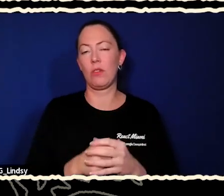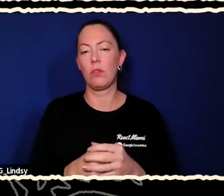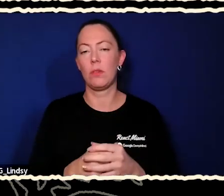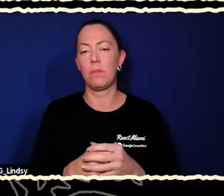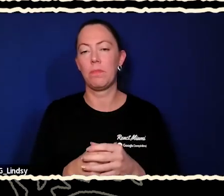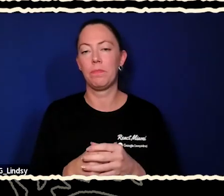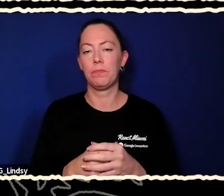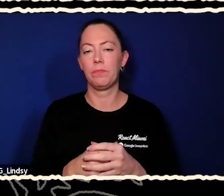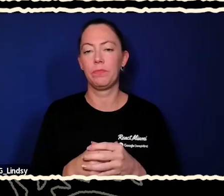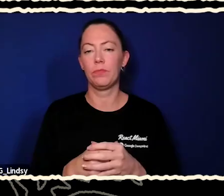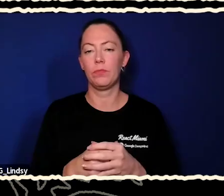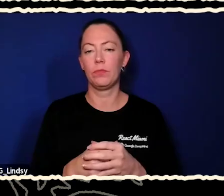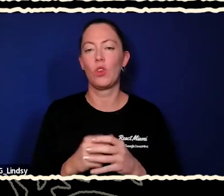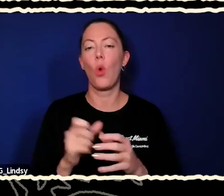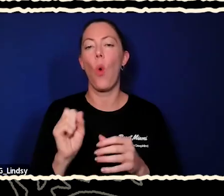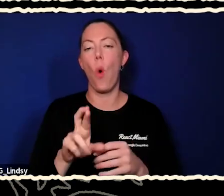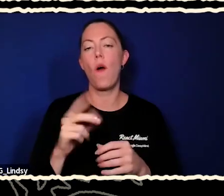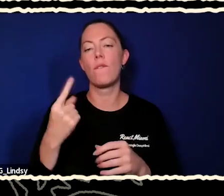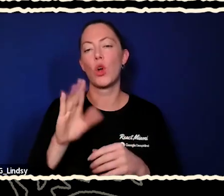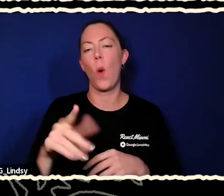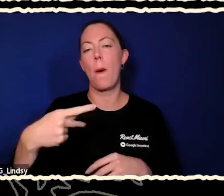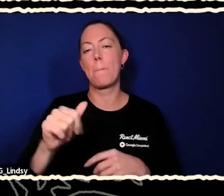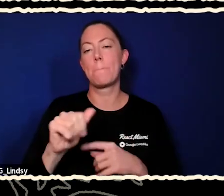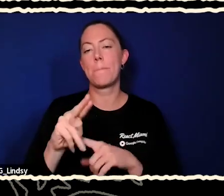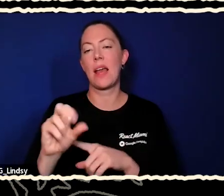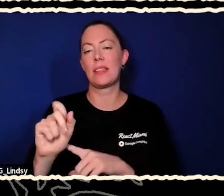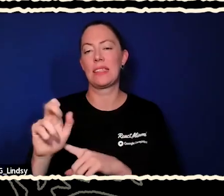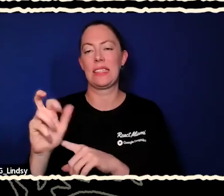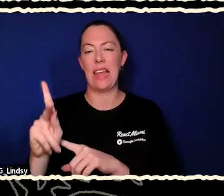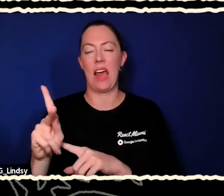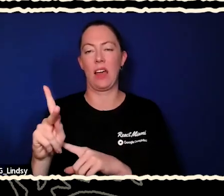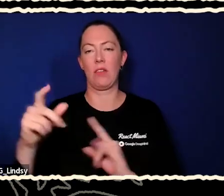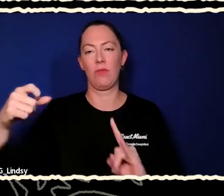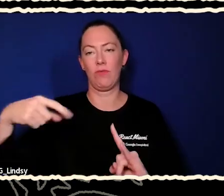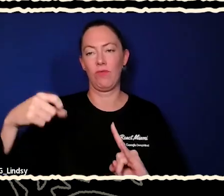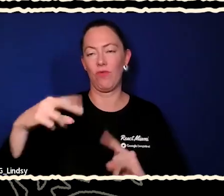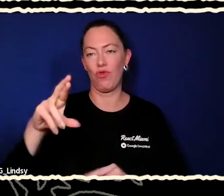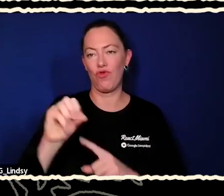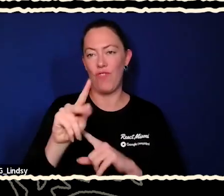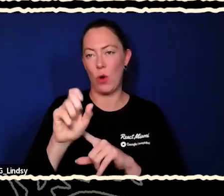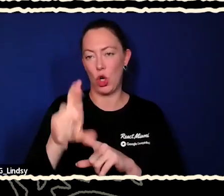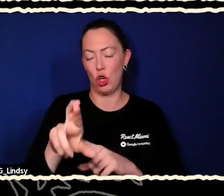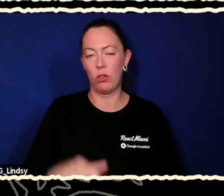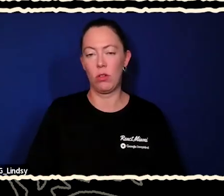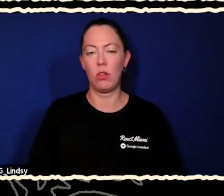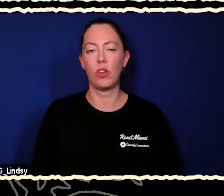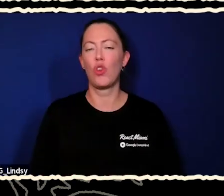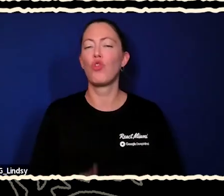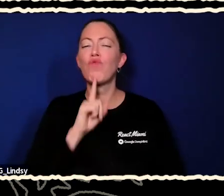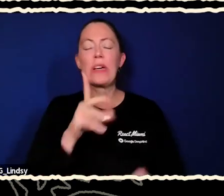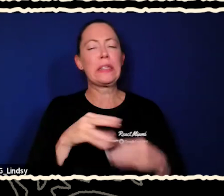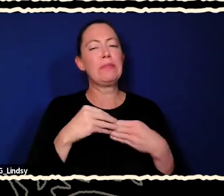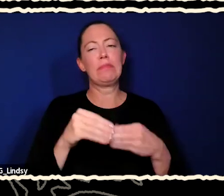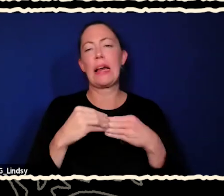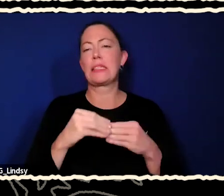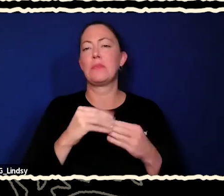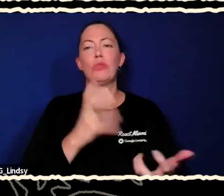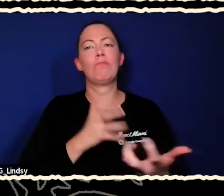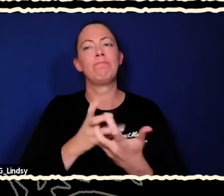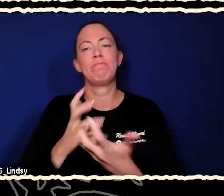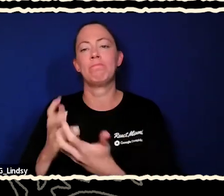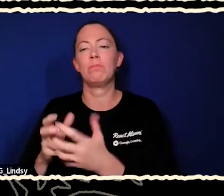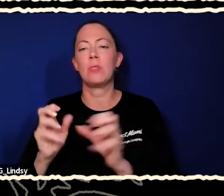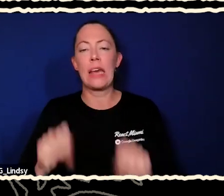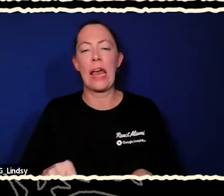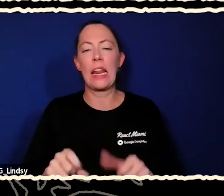Router, right, in route level. Now you can, it's very flexible. You can put it in also inside your suspense